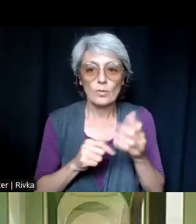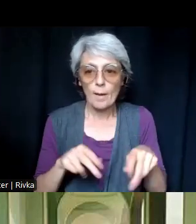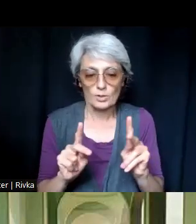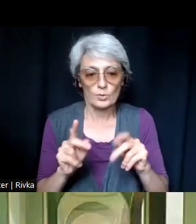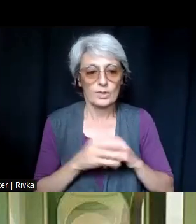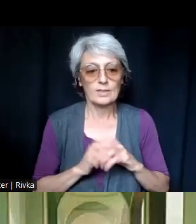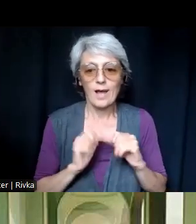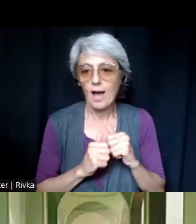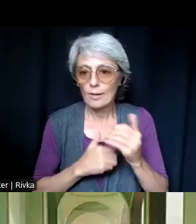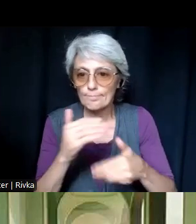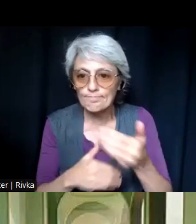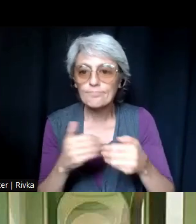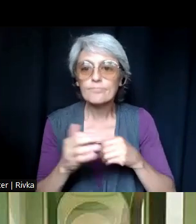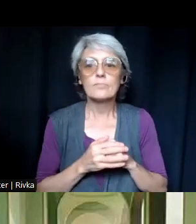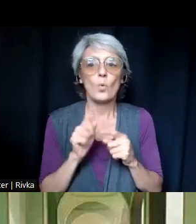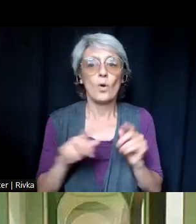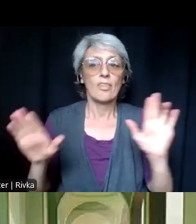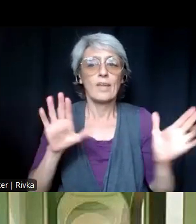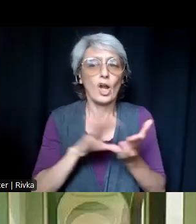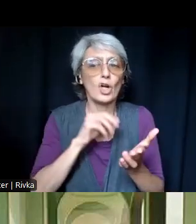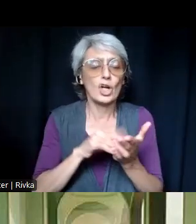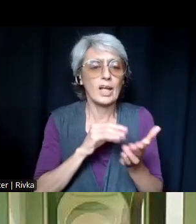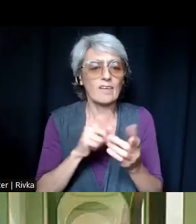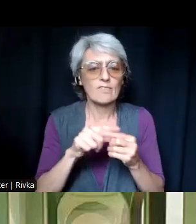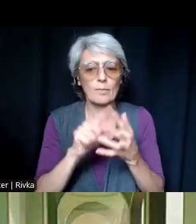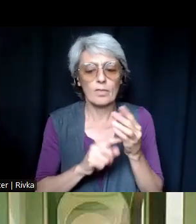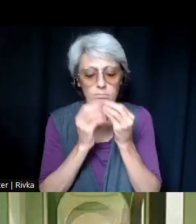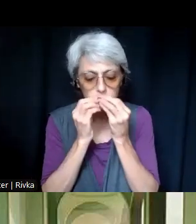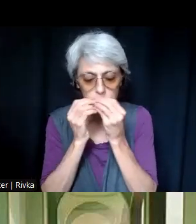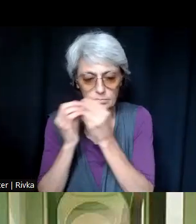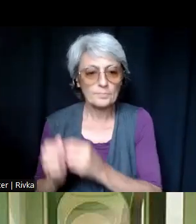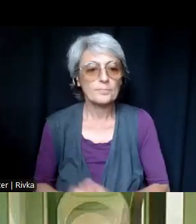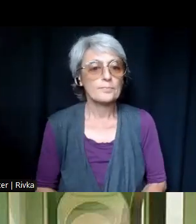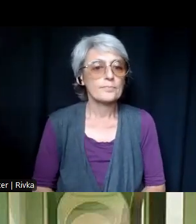what they're learning from these various requirements.